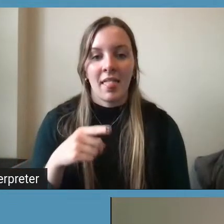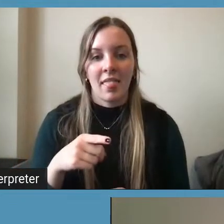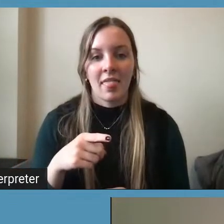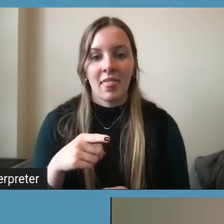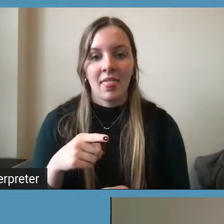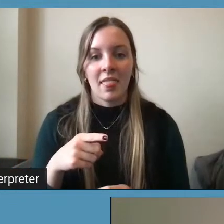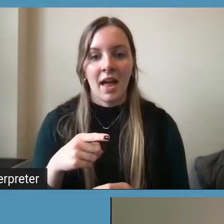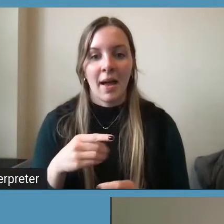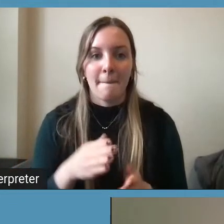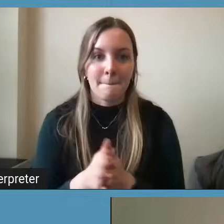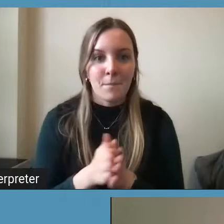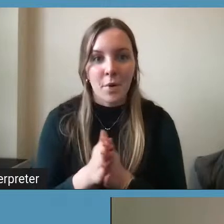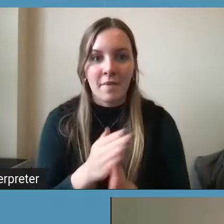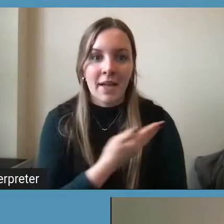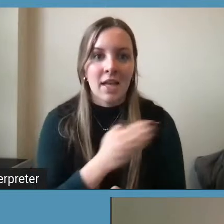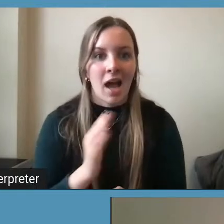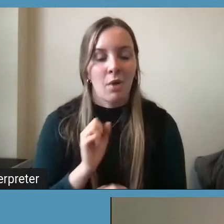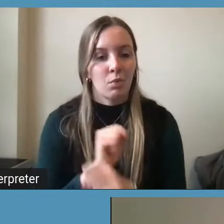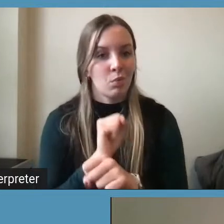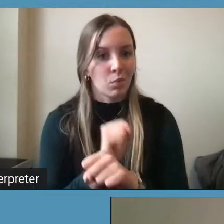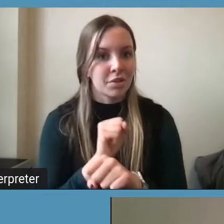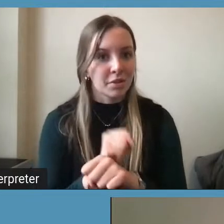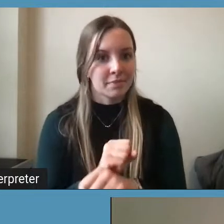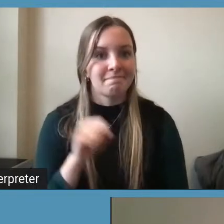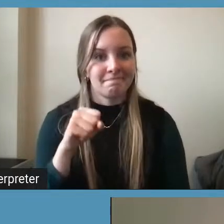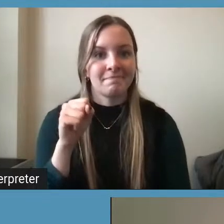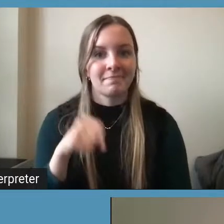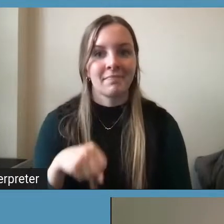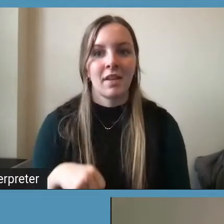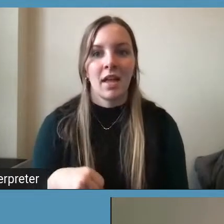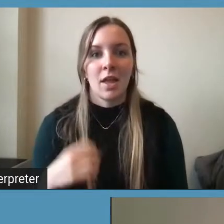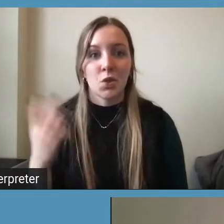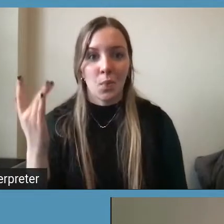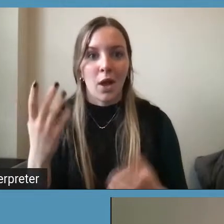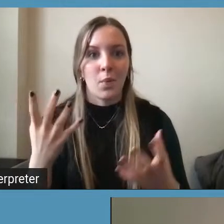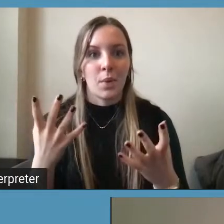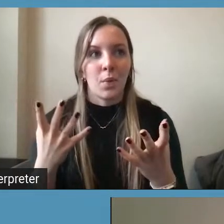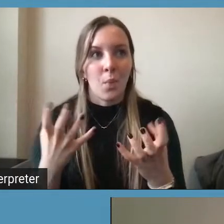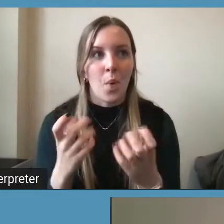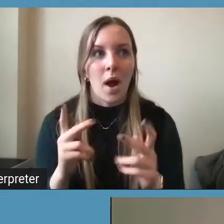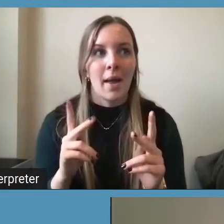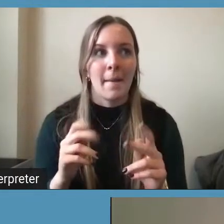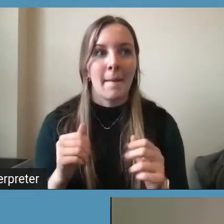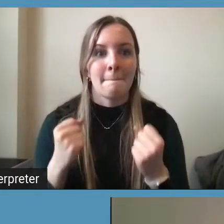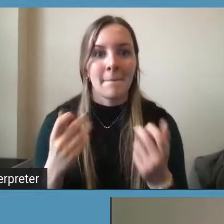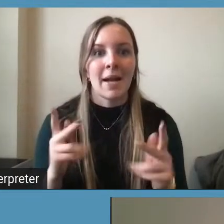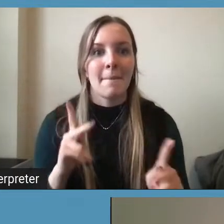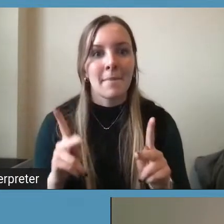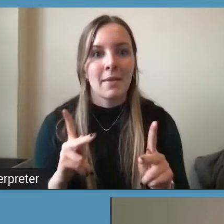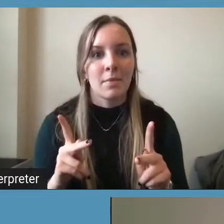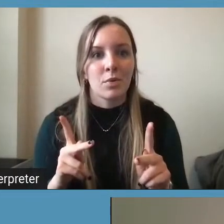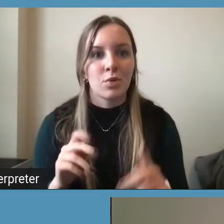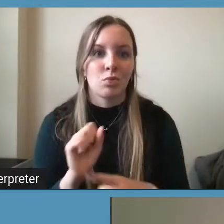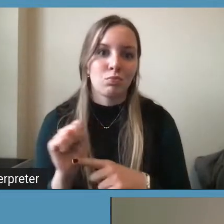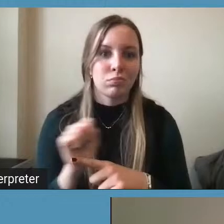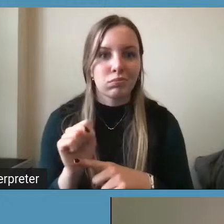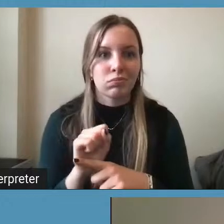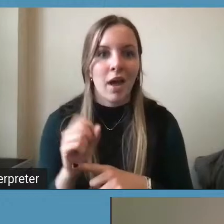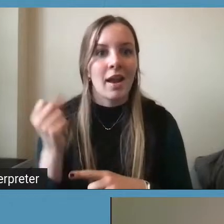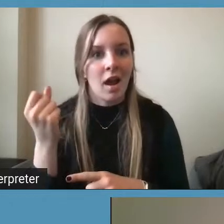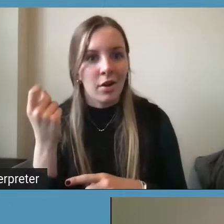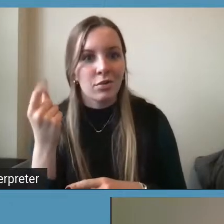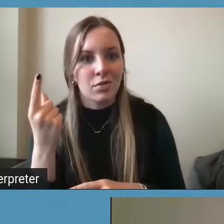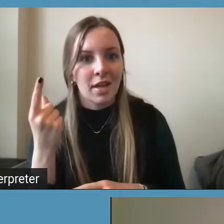it's important to train lots of people to do this for themselves, because we need lots and lots of people to do this, to understand the trade-offs, and to get